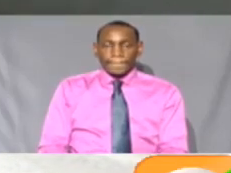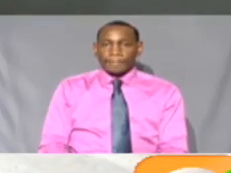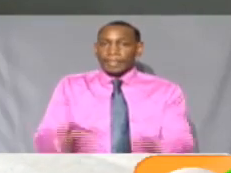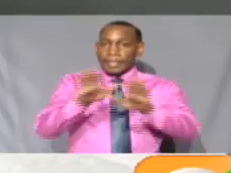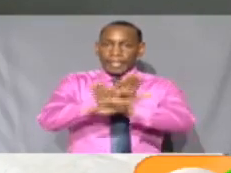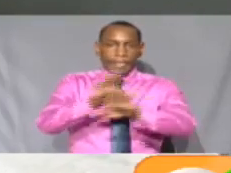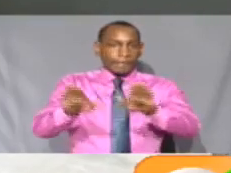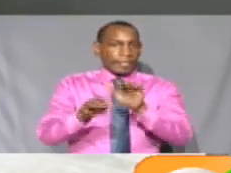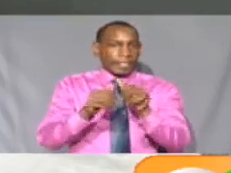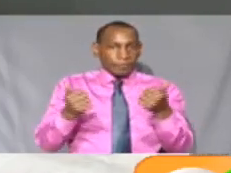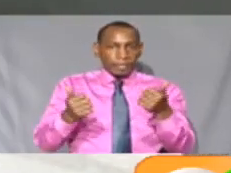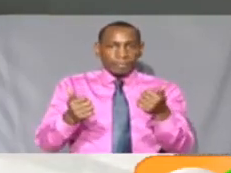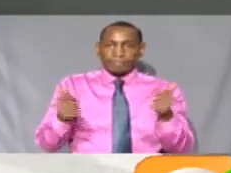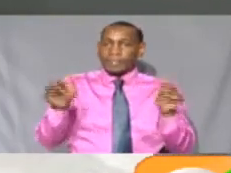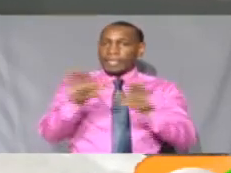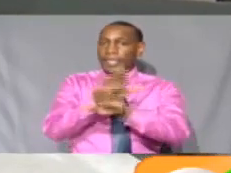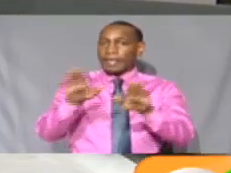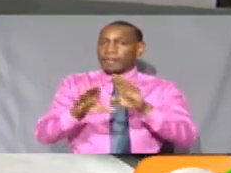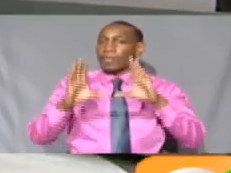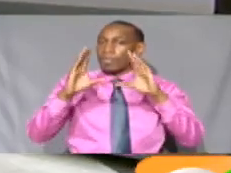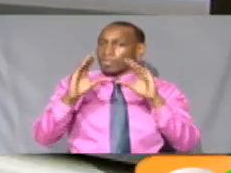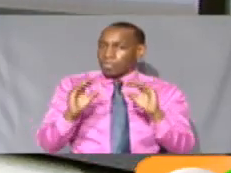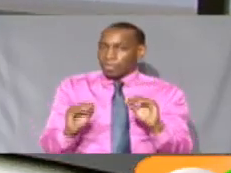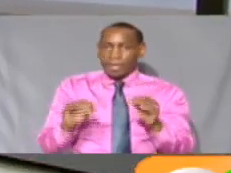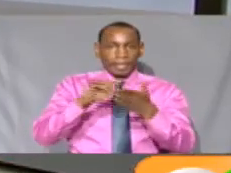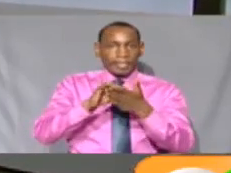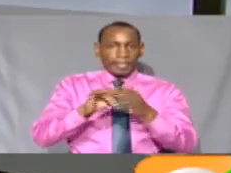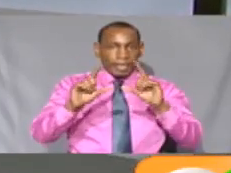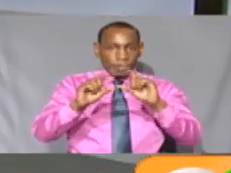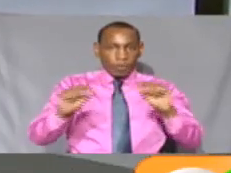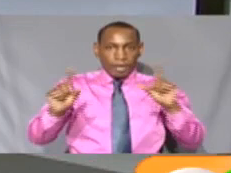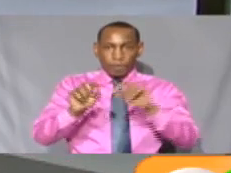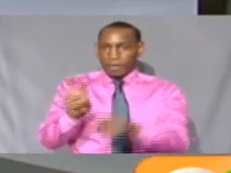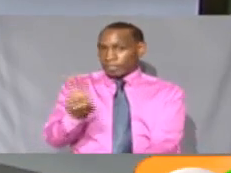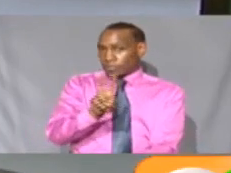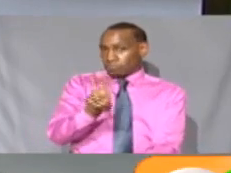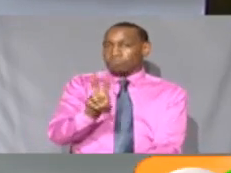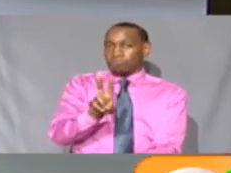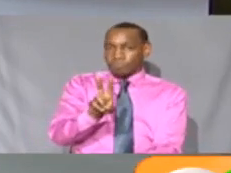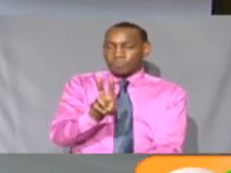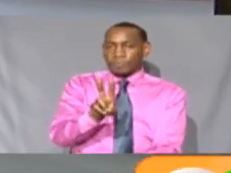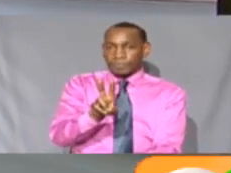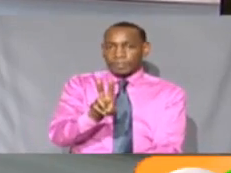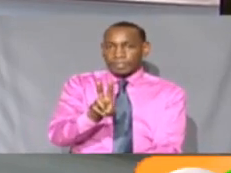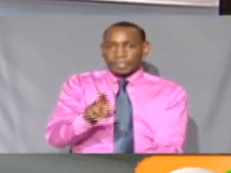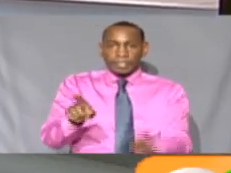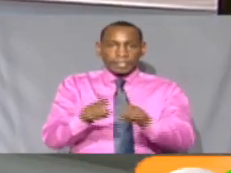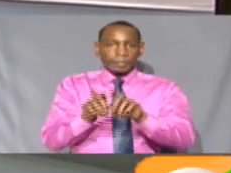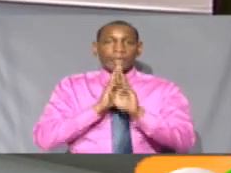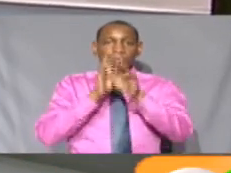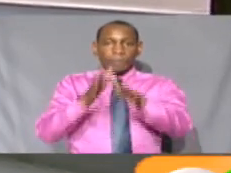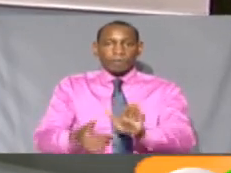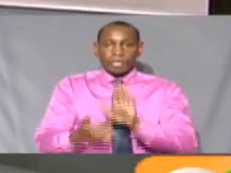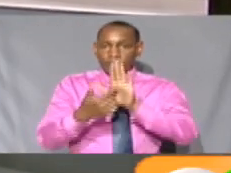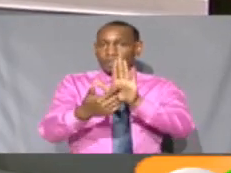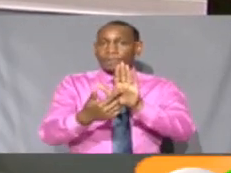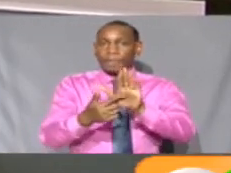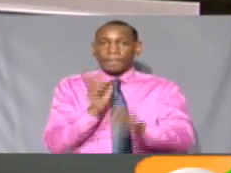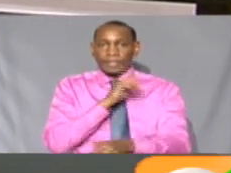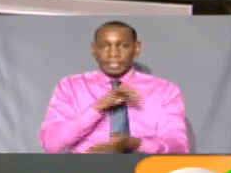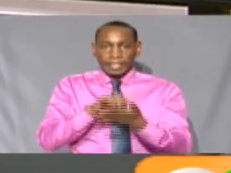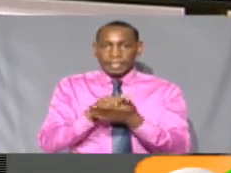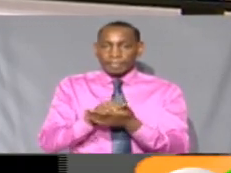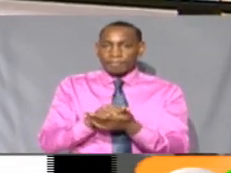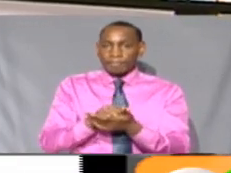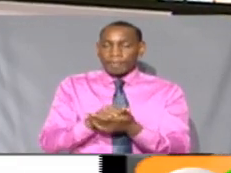All is well, all is at ease. That is what they are telling us. And of course, as Samagina has talked about, this